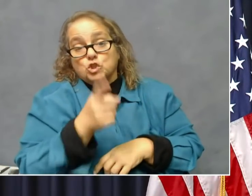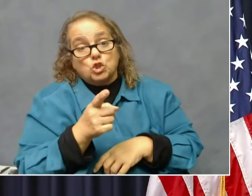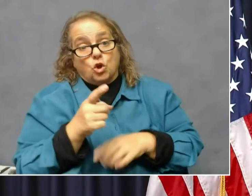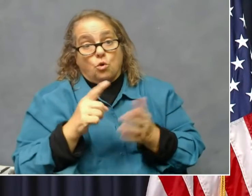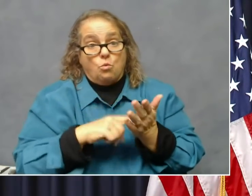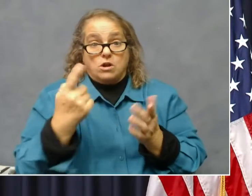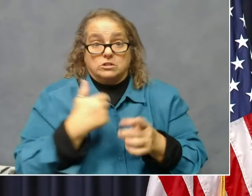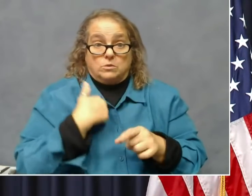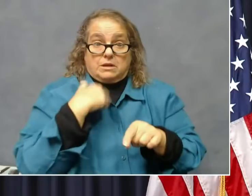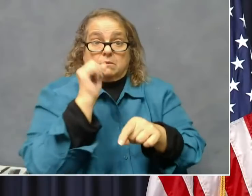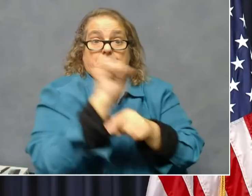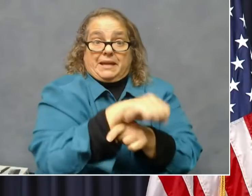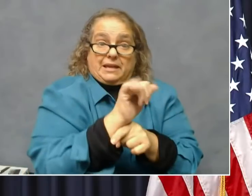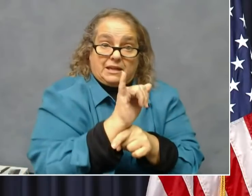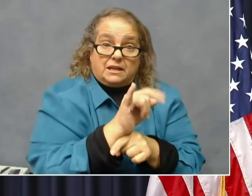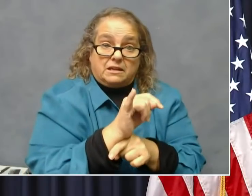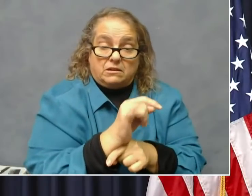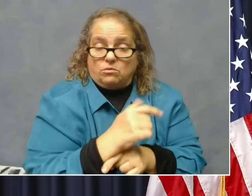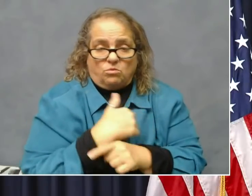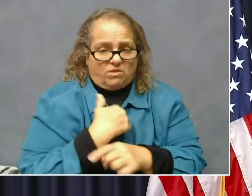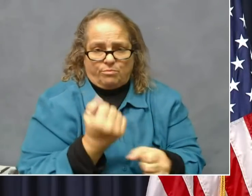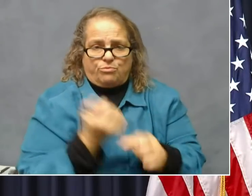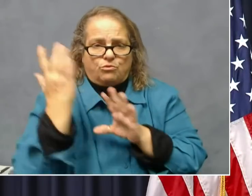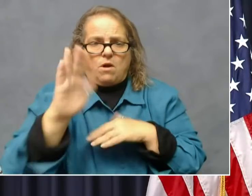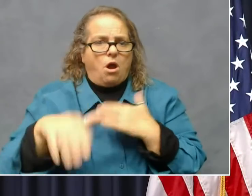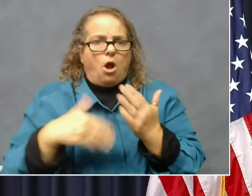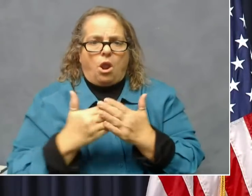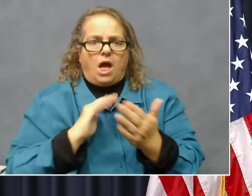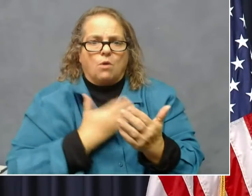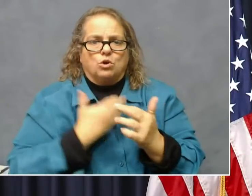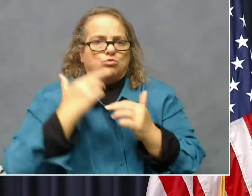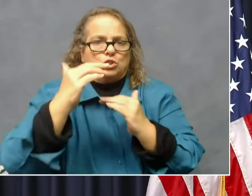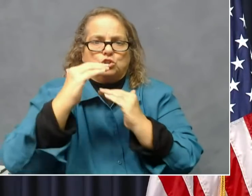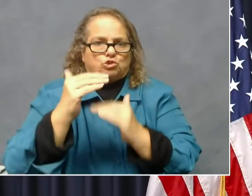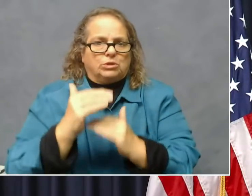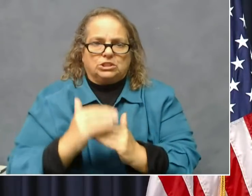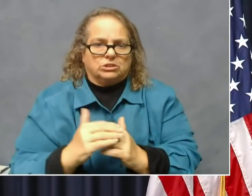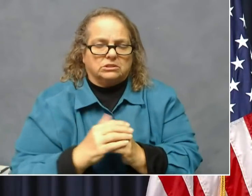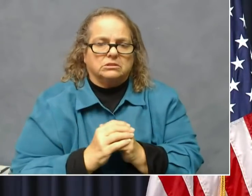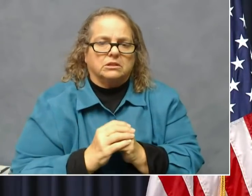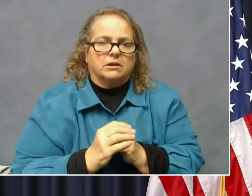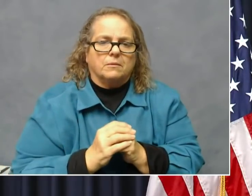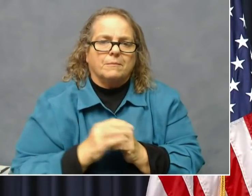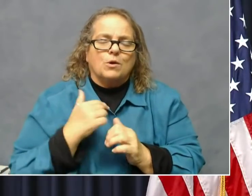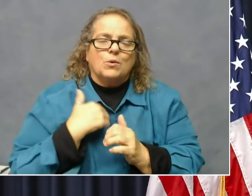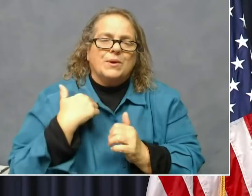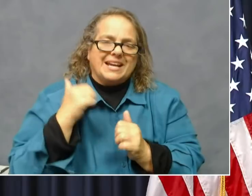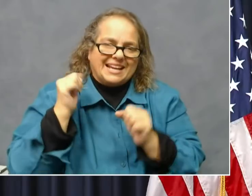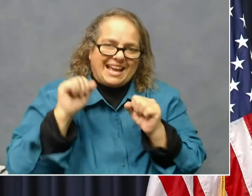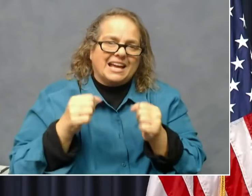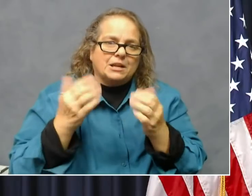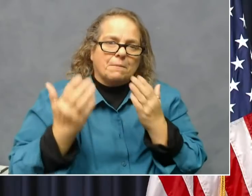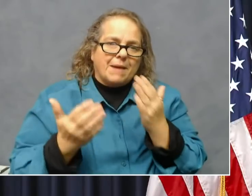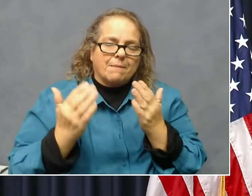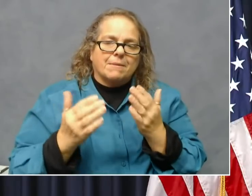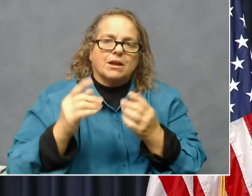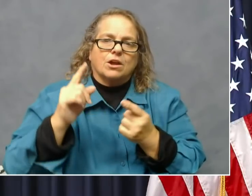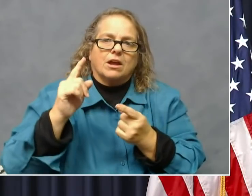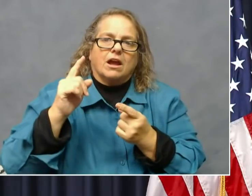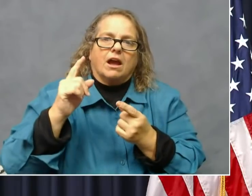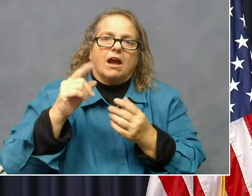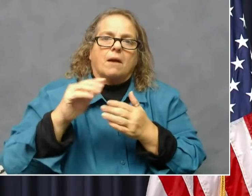end every restriction that we've put in place for this. We may be able to loosen it as we go. That'll all depend again on how